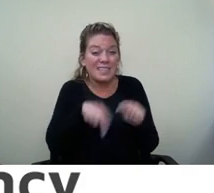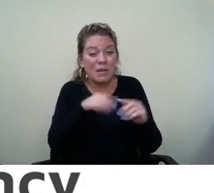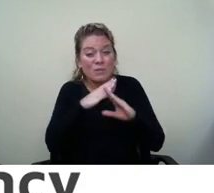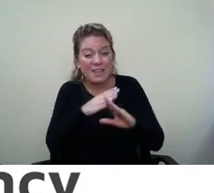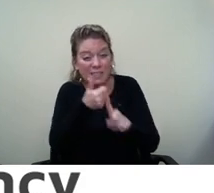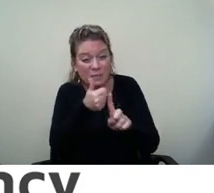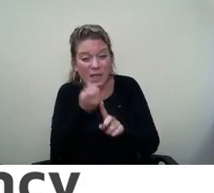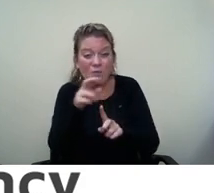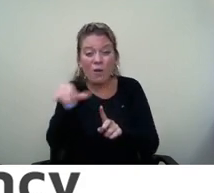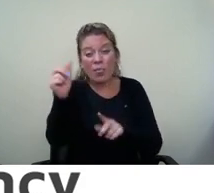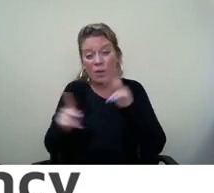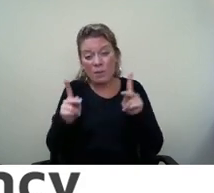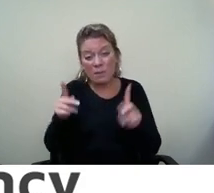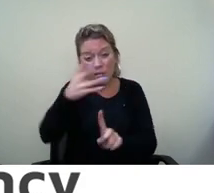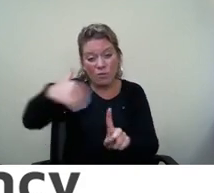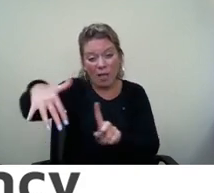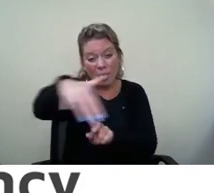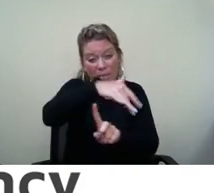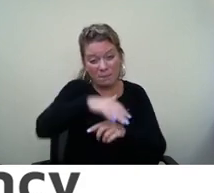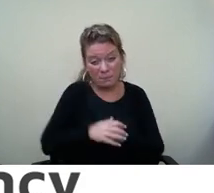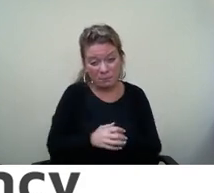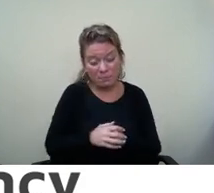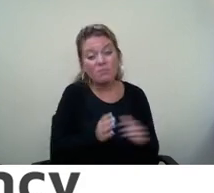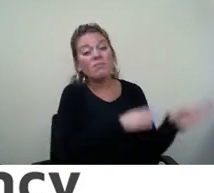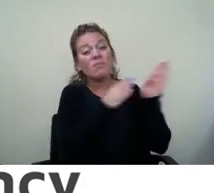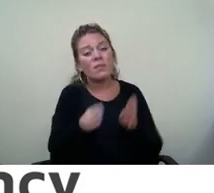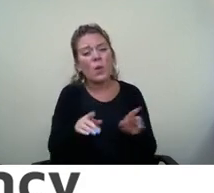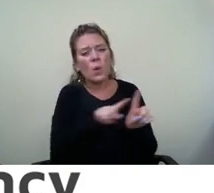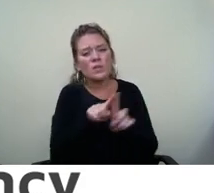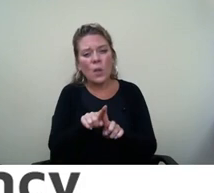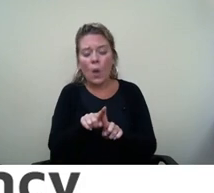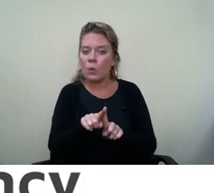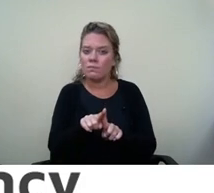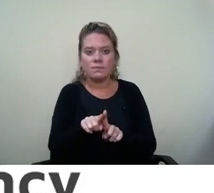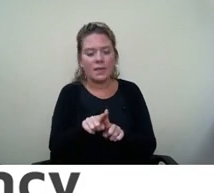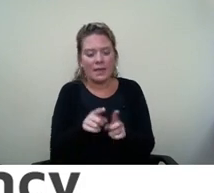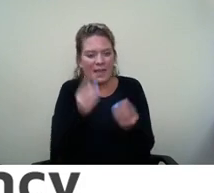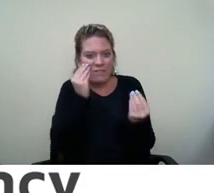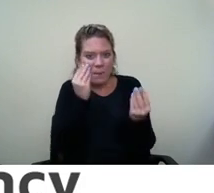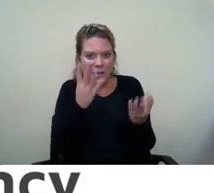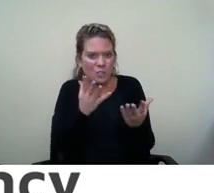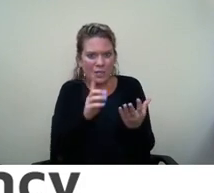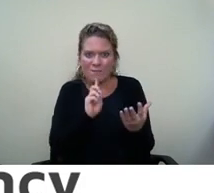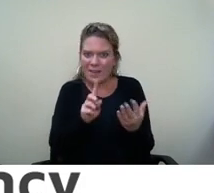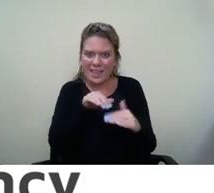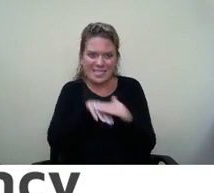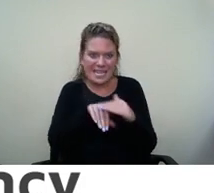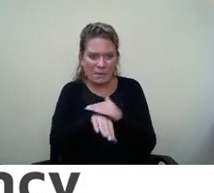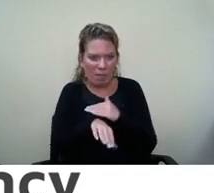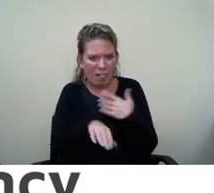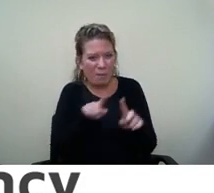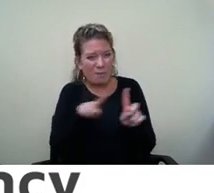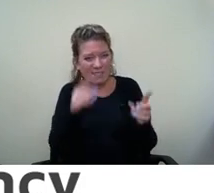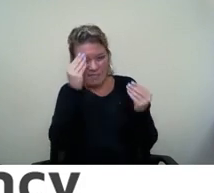the other thing that we have to keep in mind is how easily accessible misinformation is. You might scroll